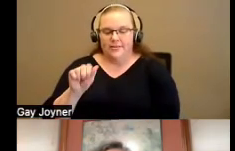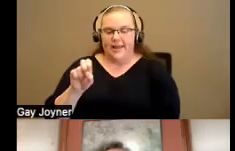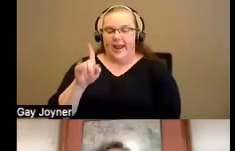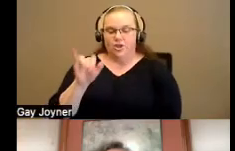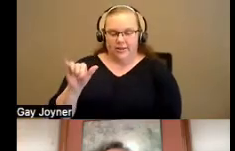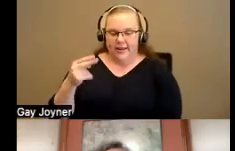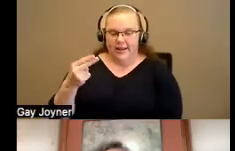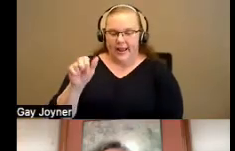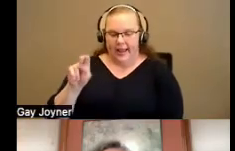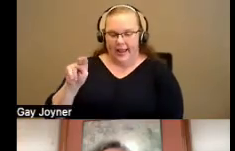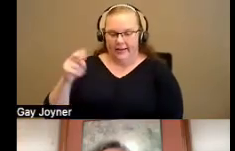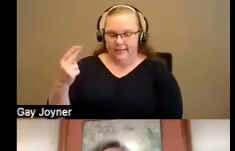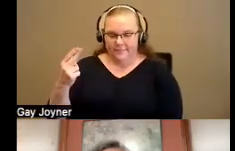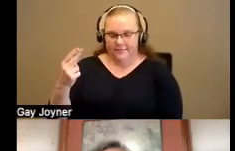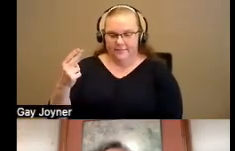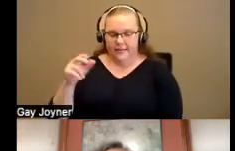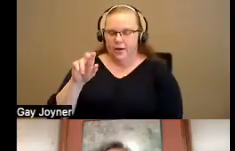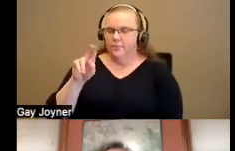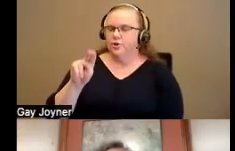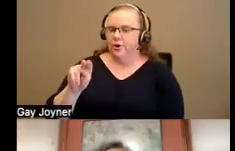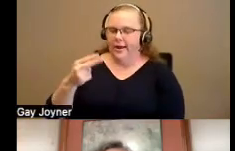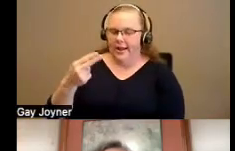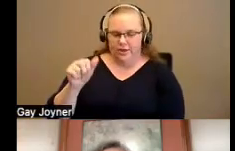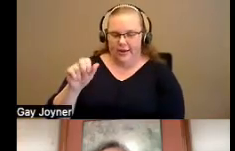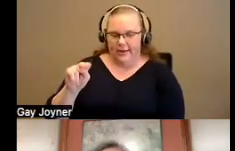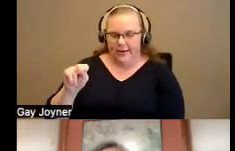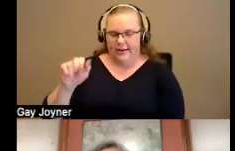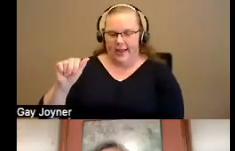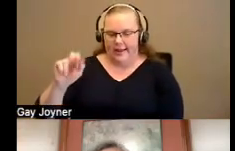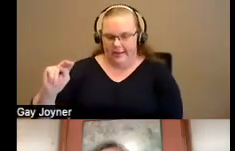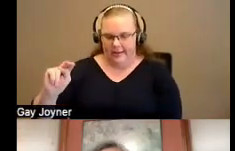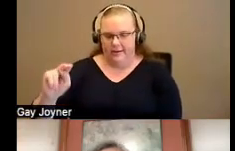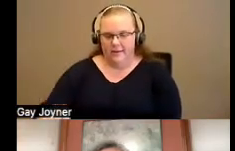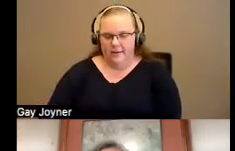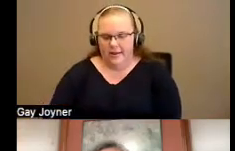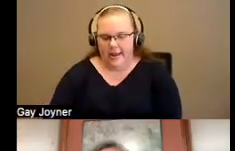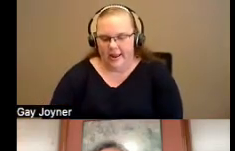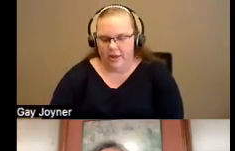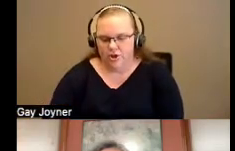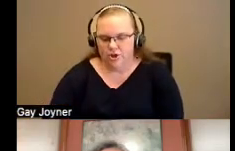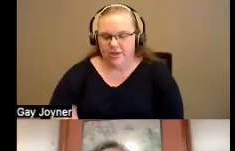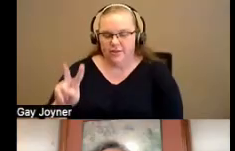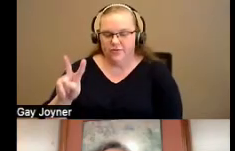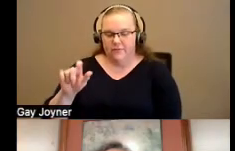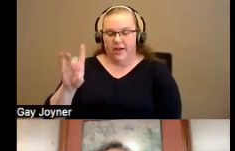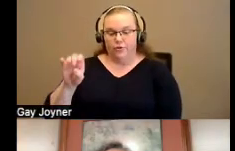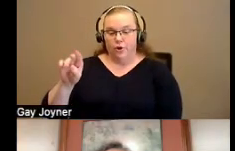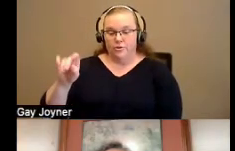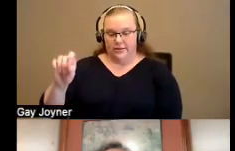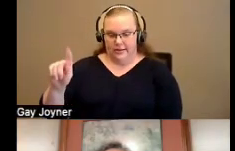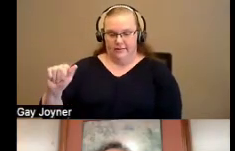Her name was Ashley Hannah. Oh, sorry, Hannan. And she is